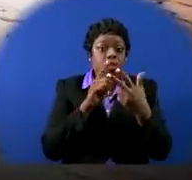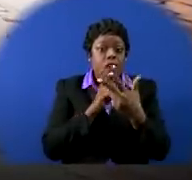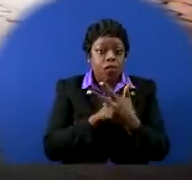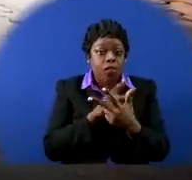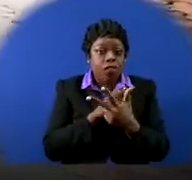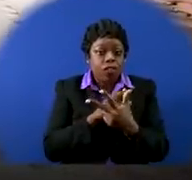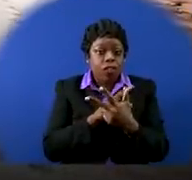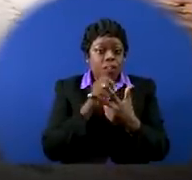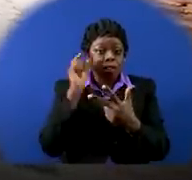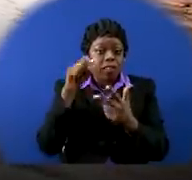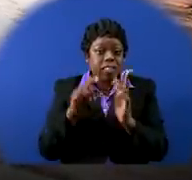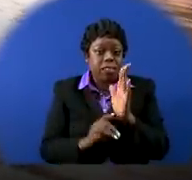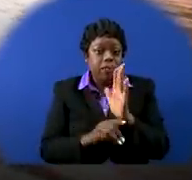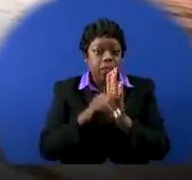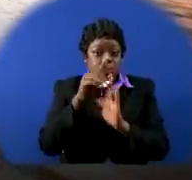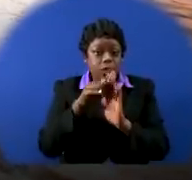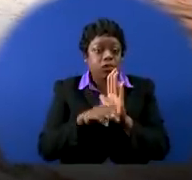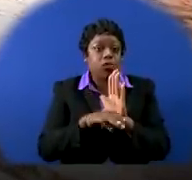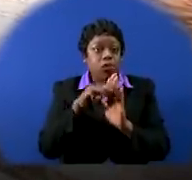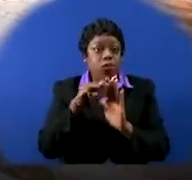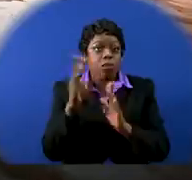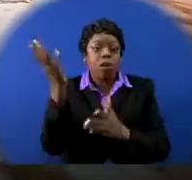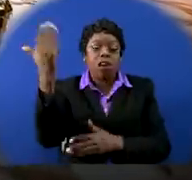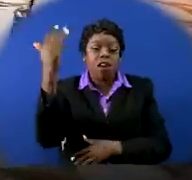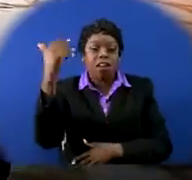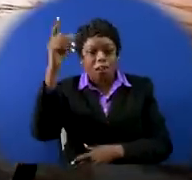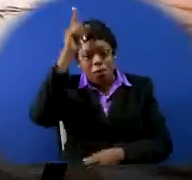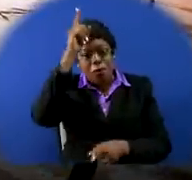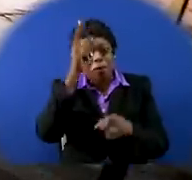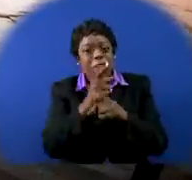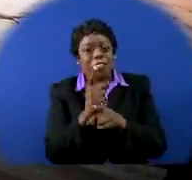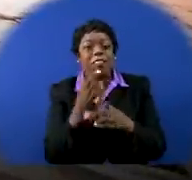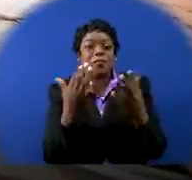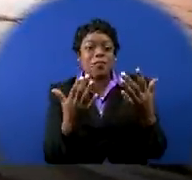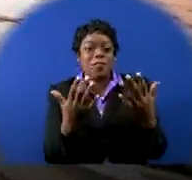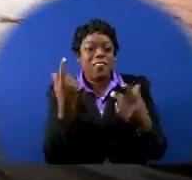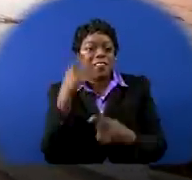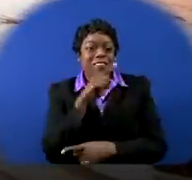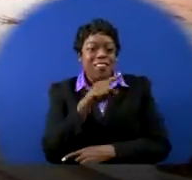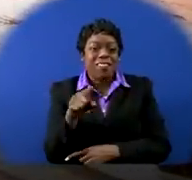can be developed, we invite you to come. Come on, brothers. We're waiting on you. Praise God for you.